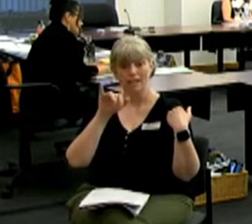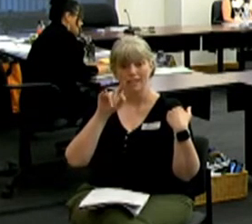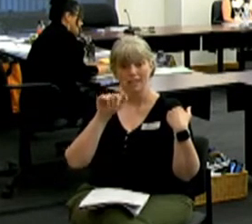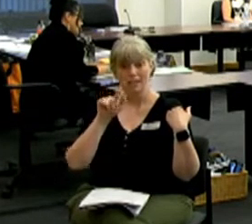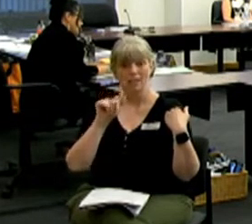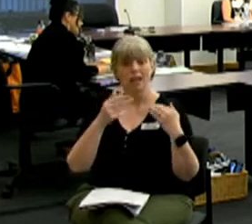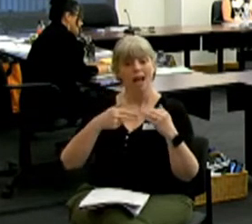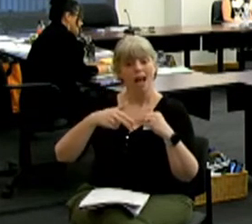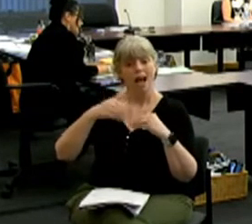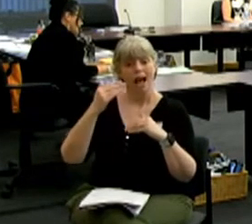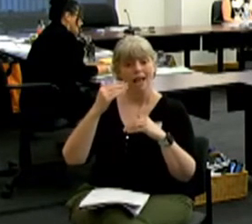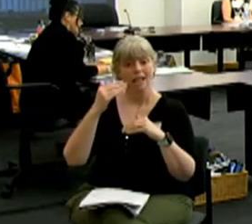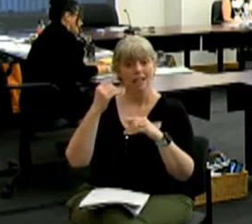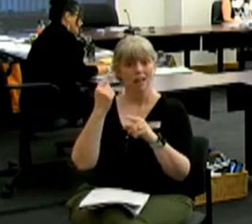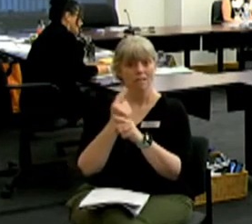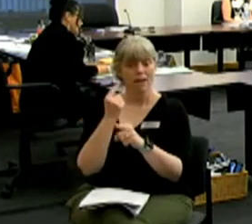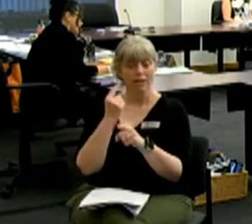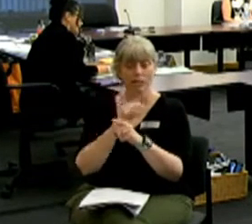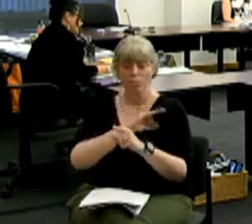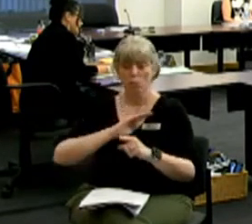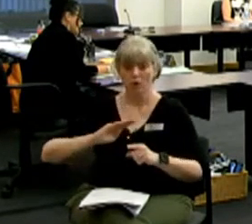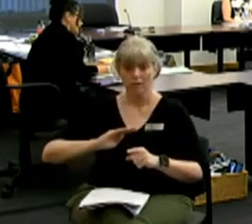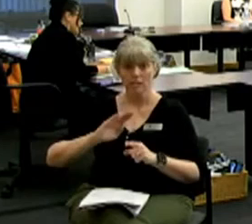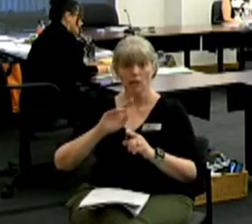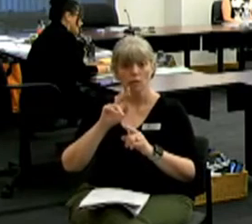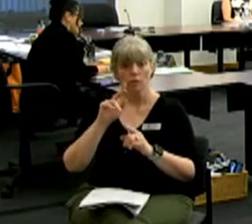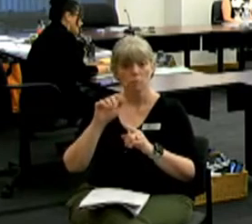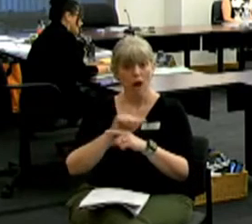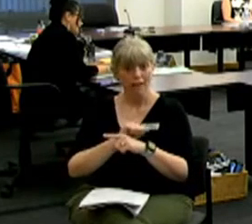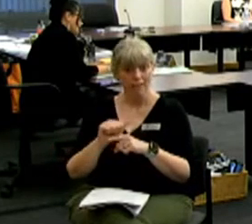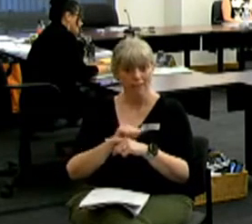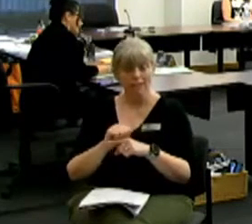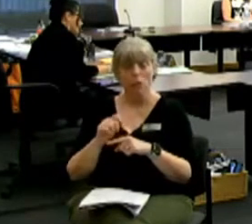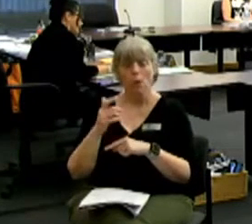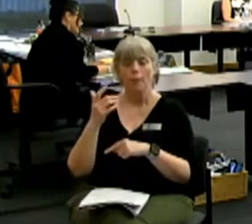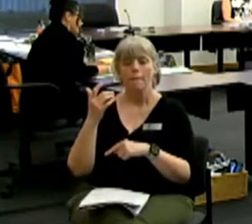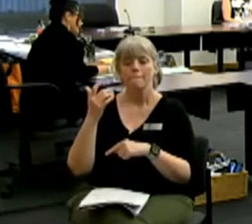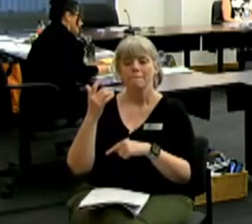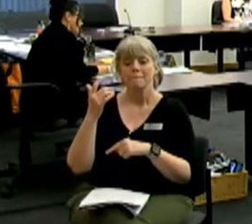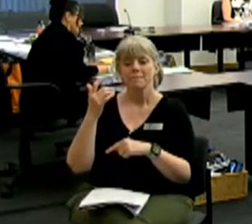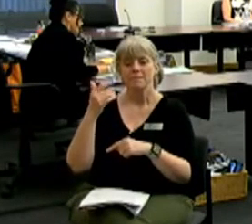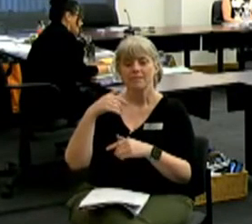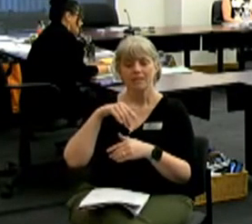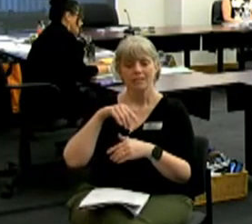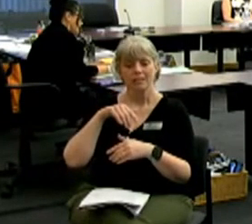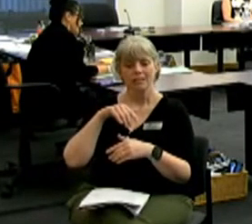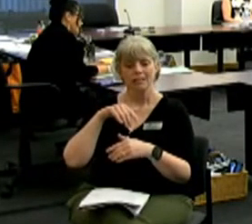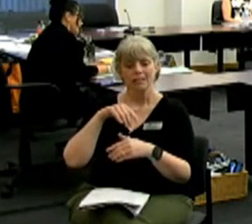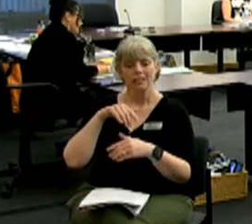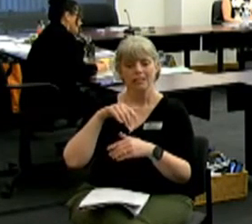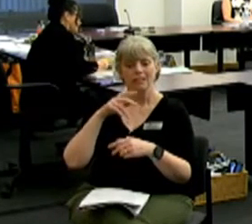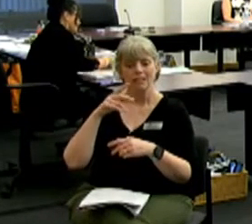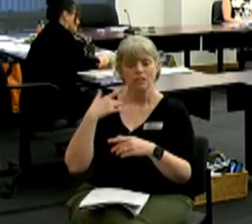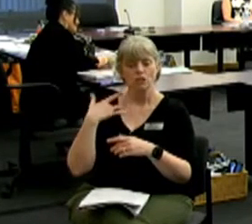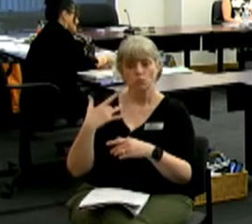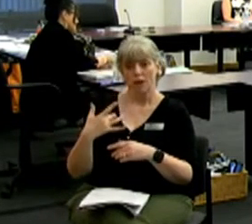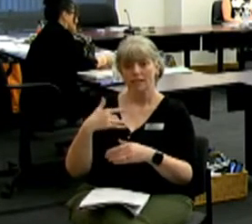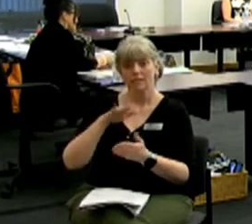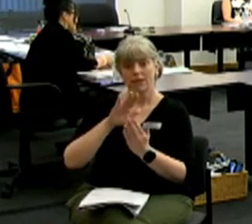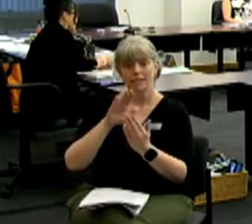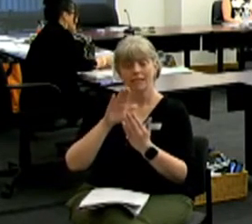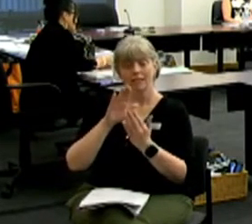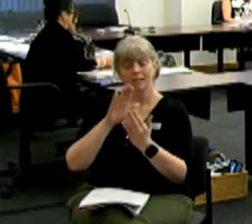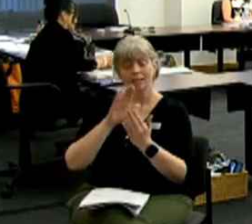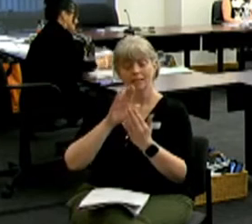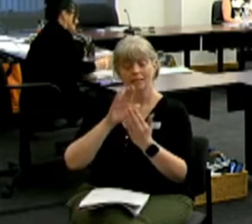of highly effective boards, and our workforce, current trendings for facing community colleges during this period of